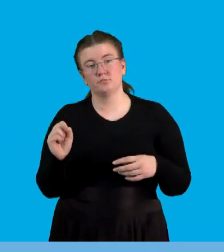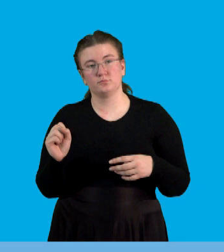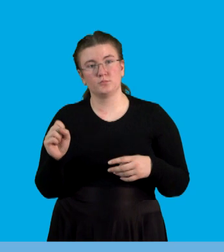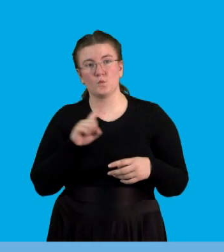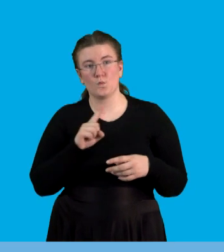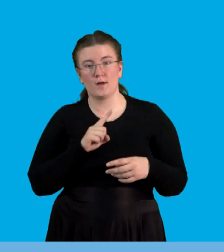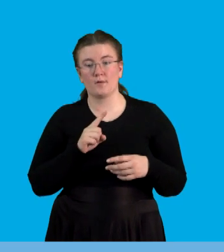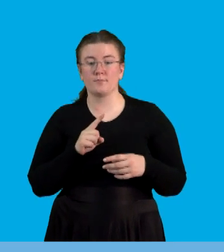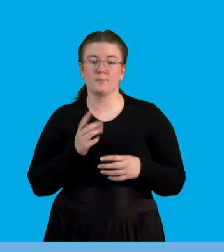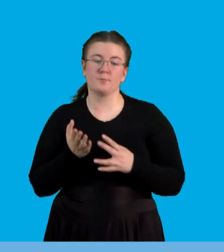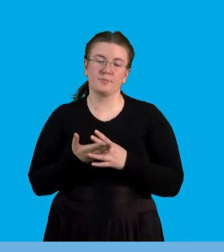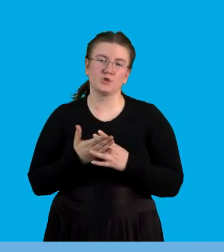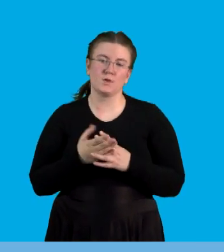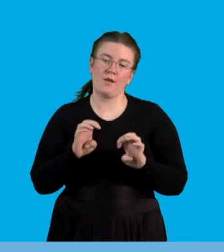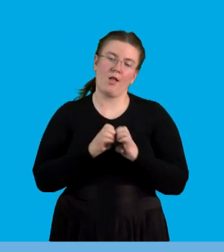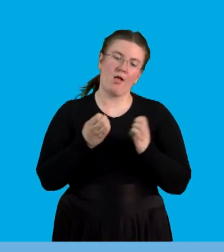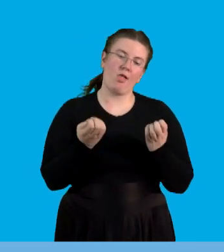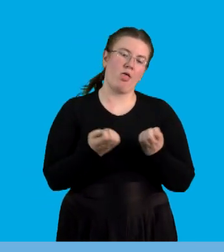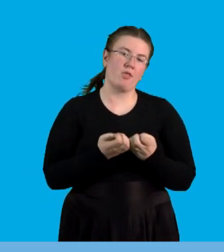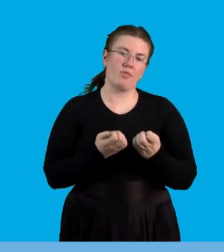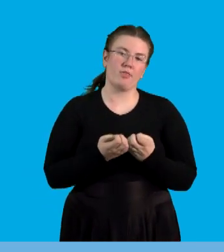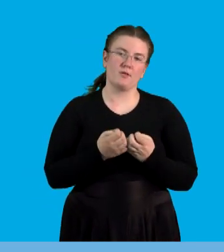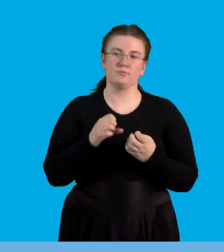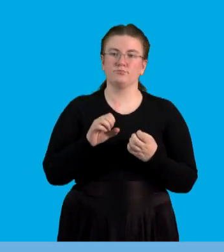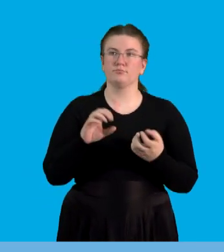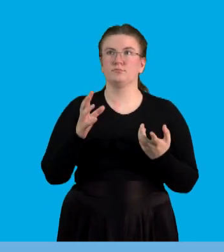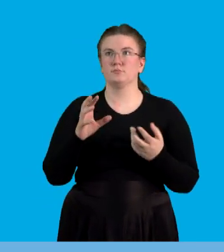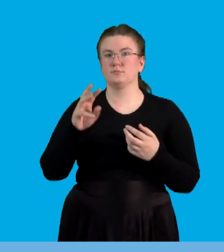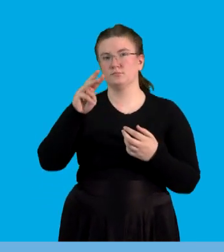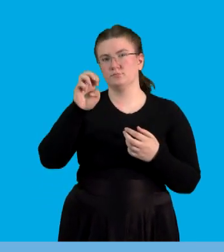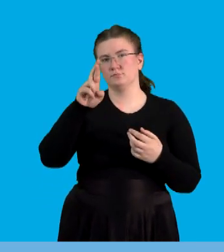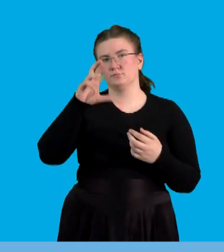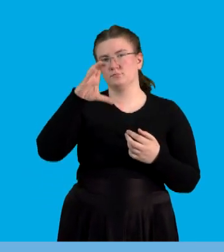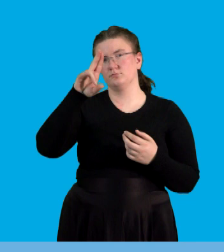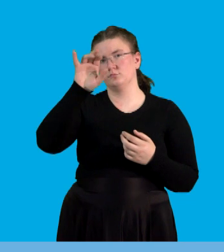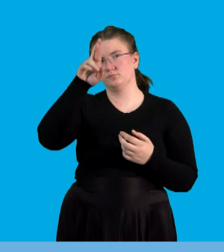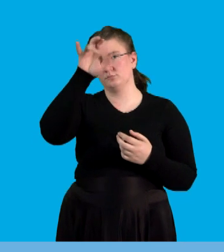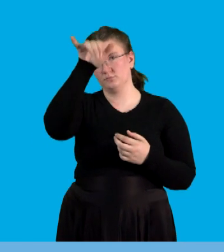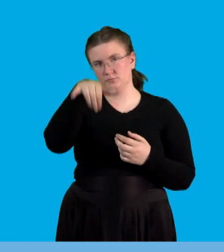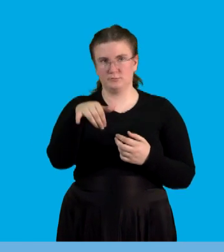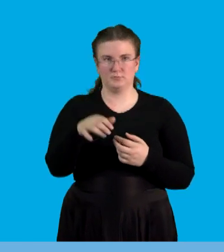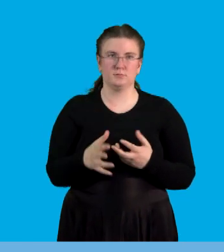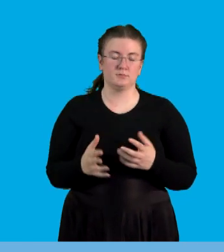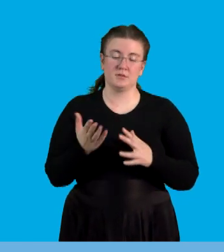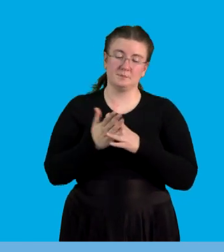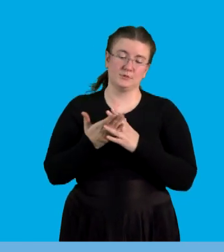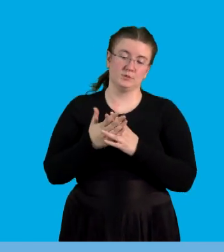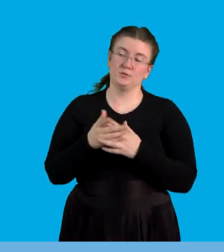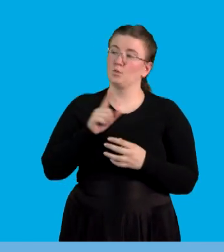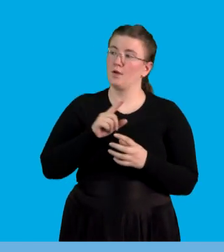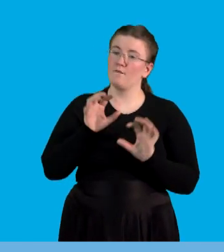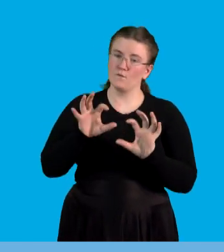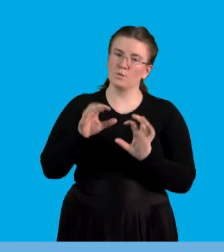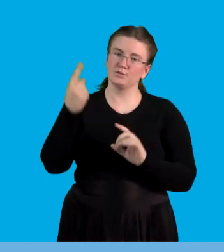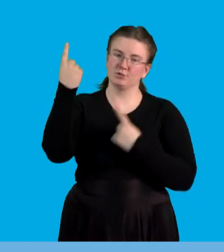a force between, we can say, an Earth and the next planet, which is Mercury or any other planet. They're